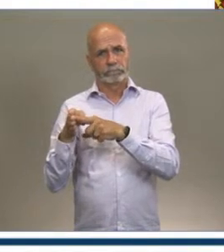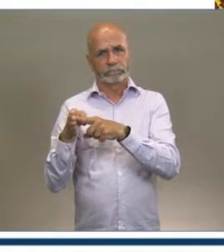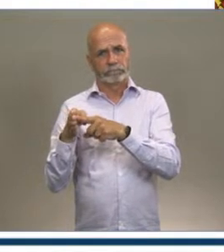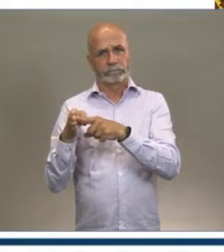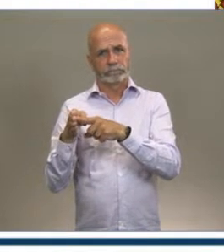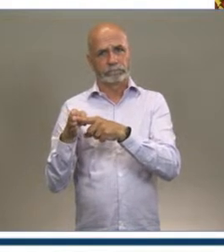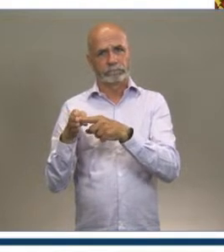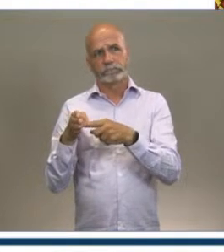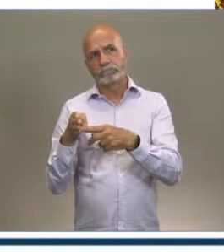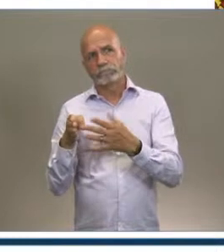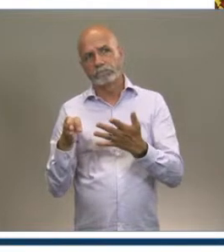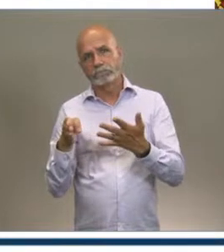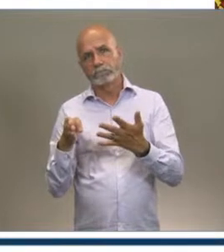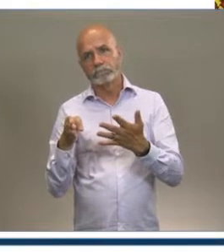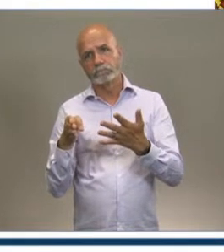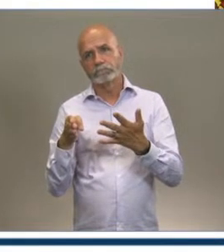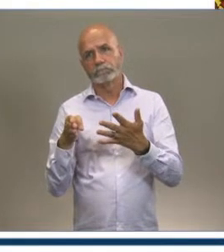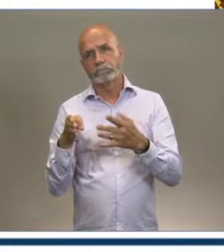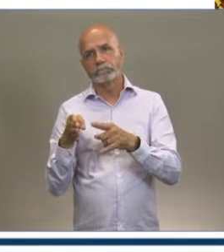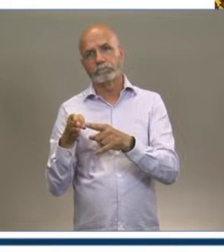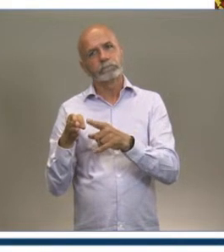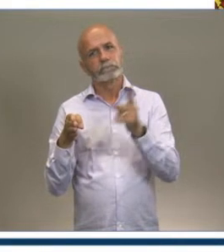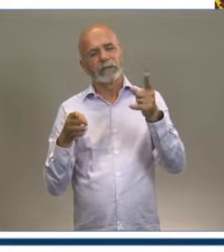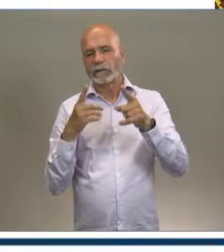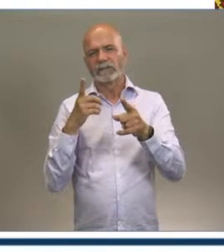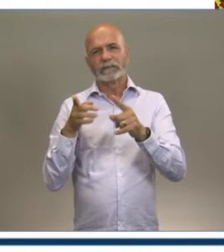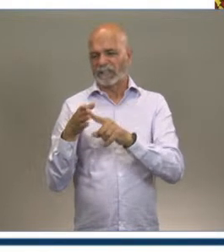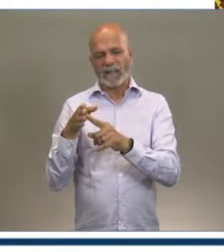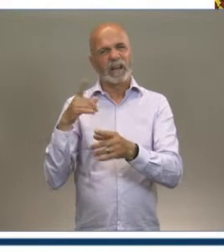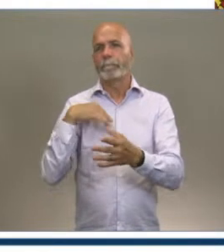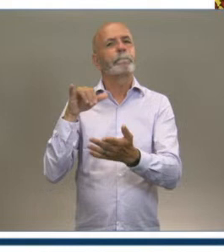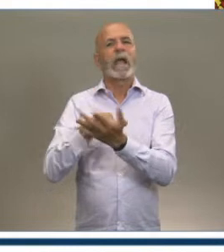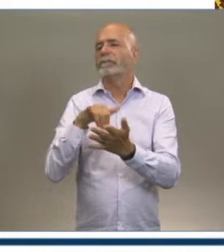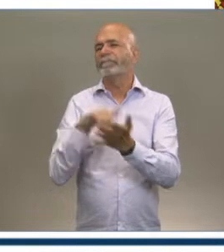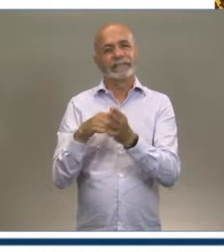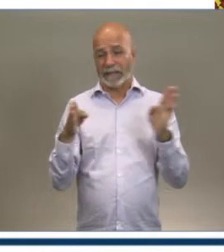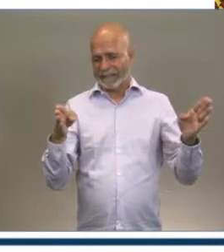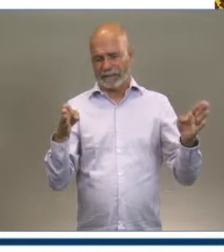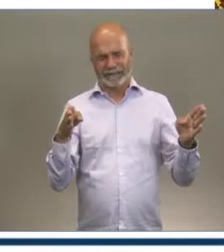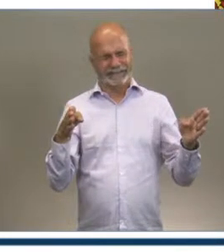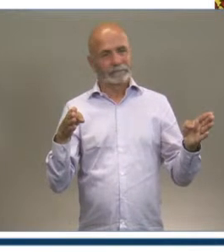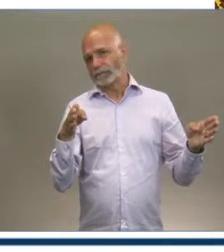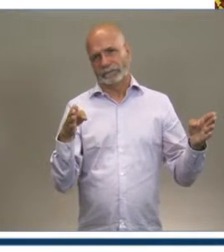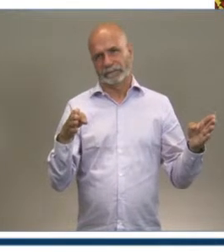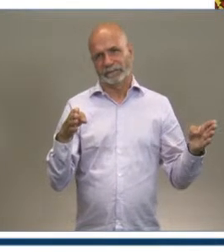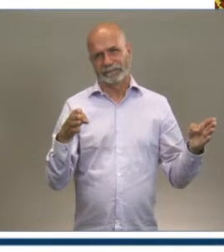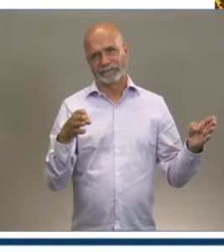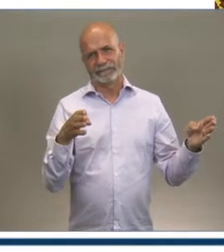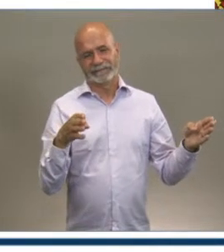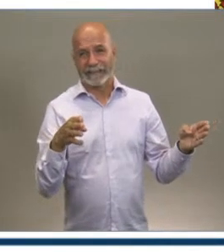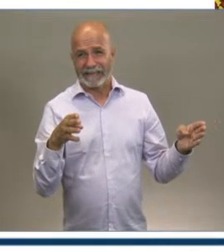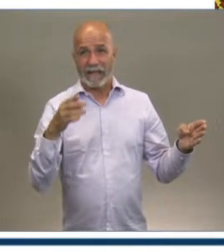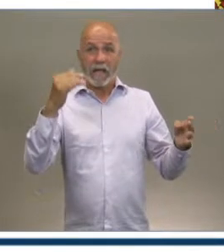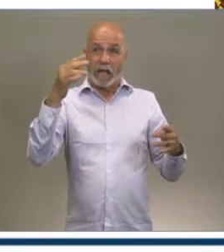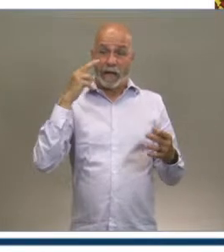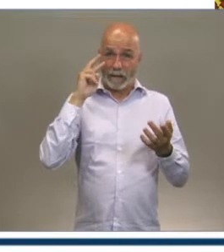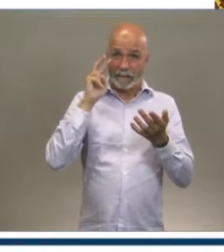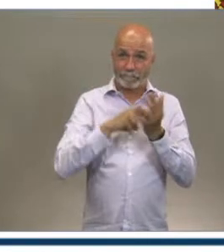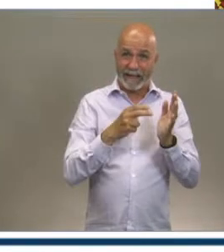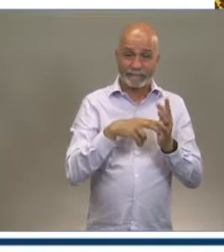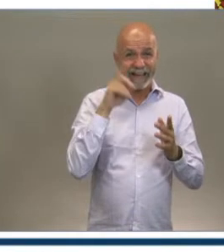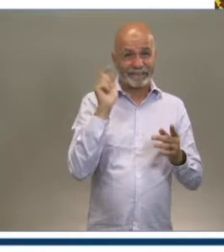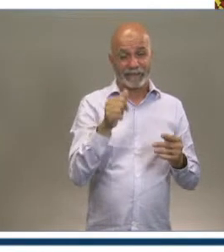be possible. So I'm just wondering, when considering a lot of people will have a separation of months before their second shot, should they be